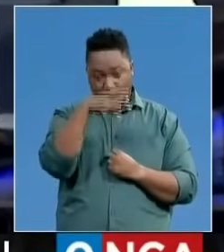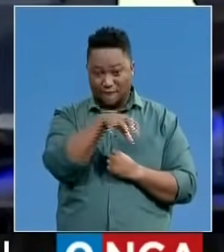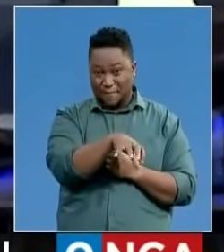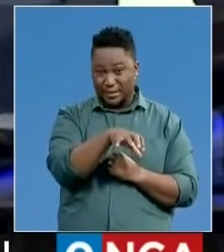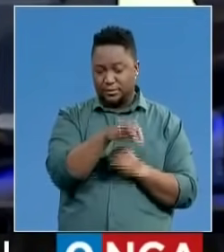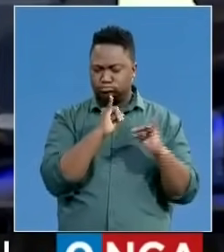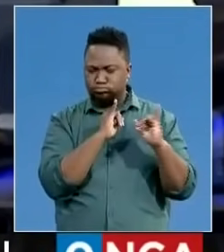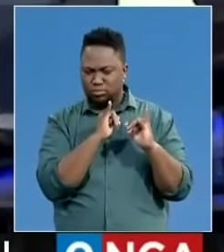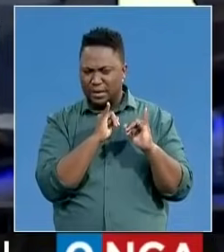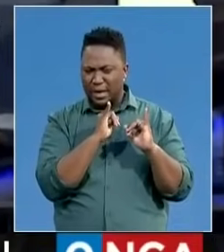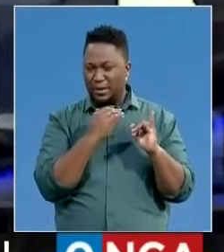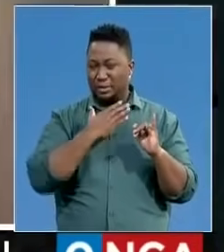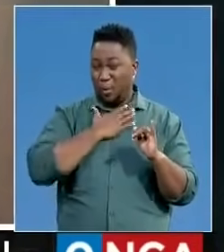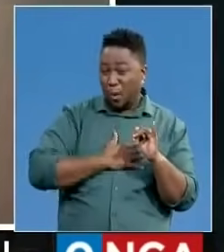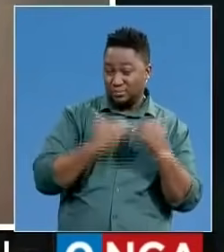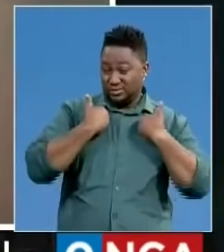those Sunday vaccinations going?